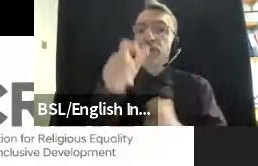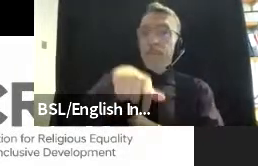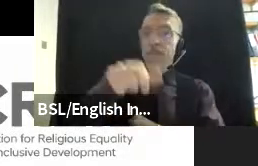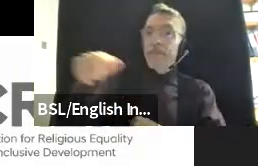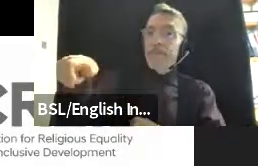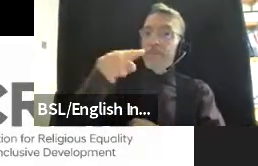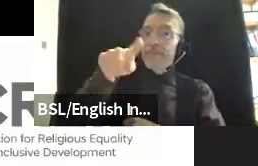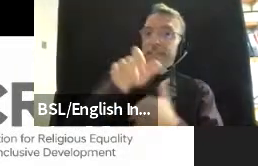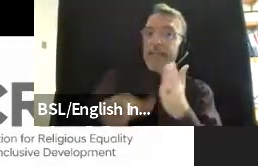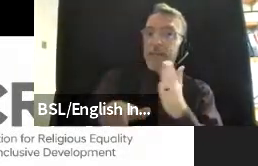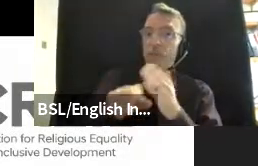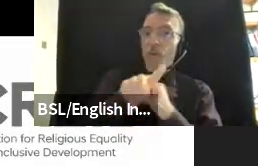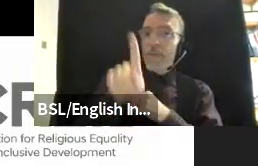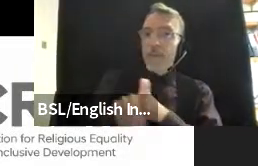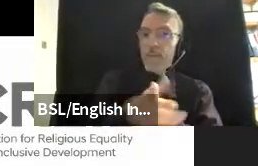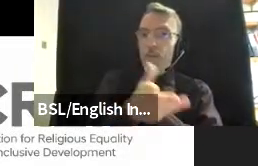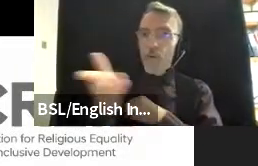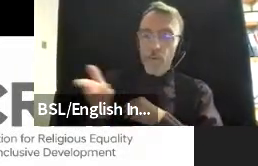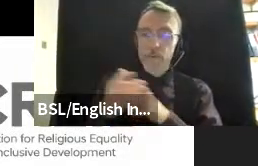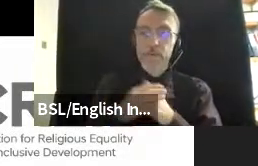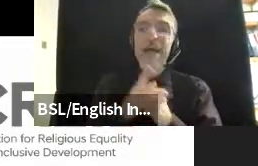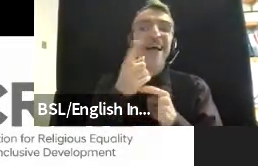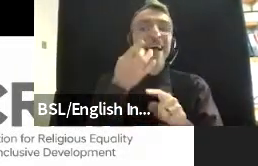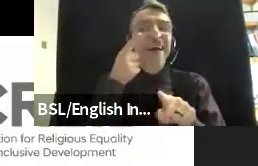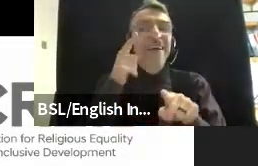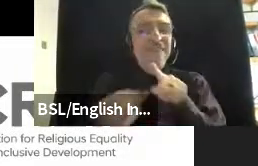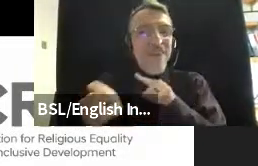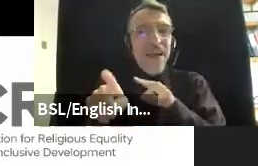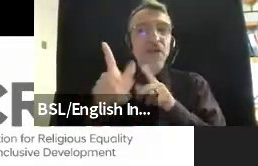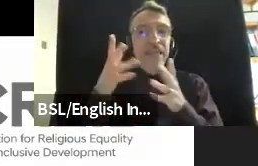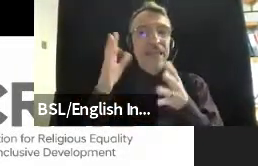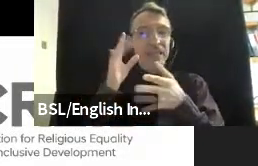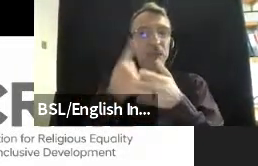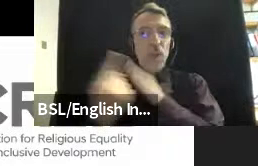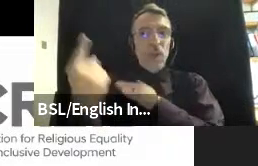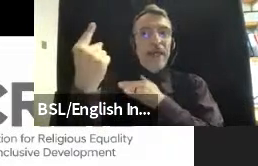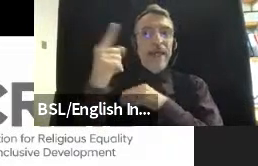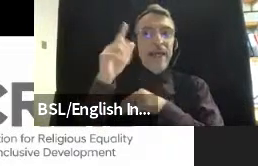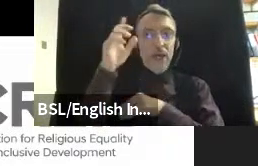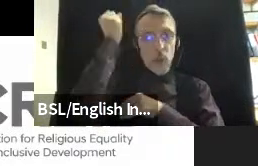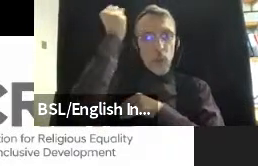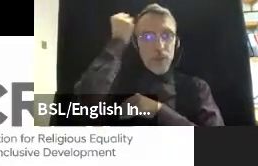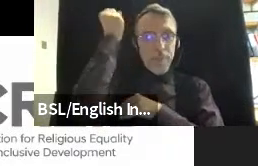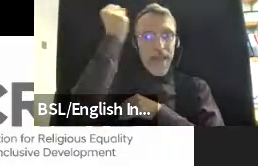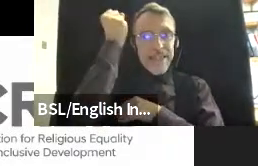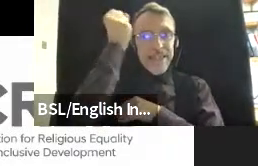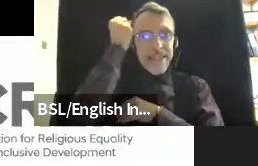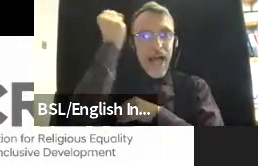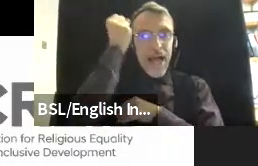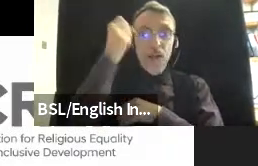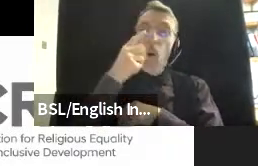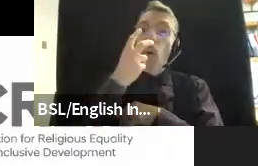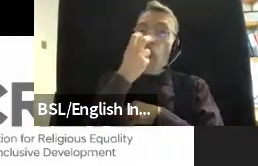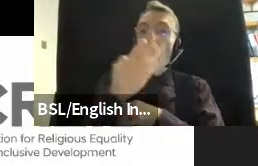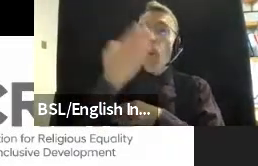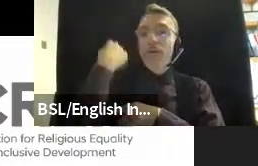disabilities in a very unique context like Uzbekistan, which is a post-Soviet country